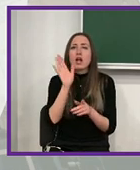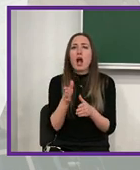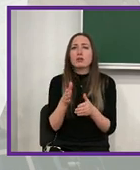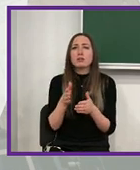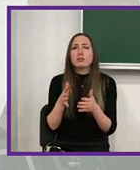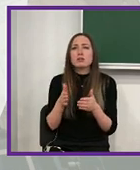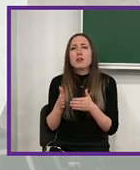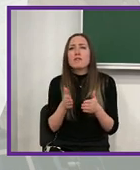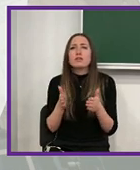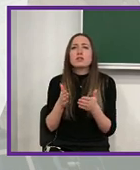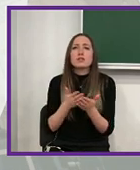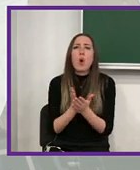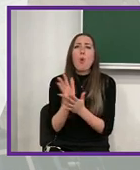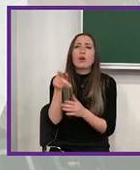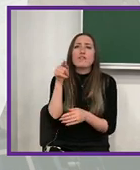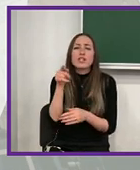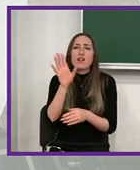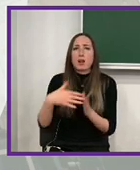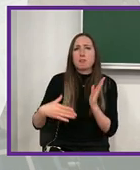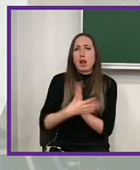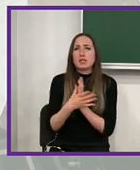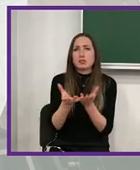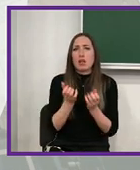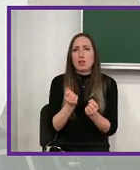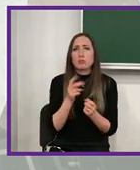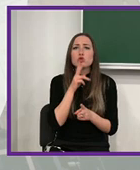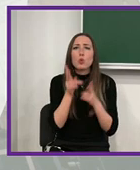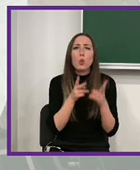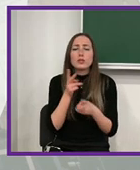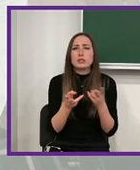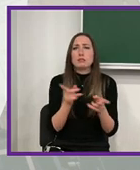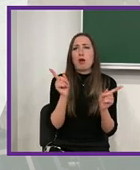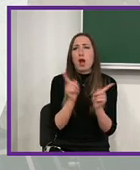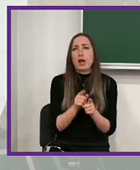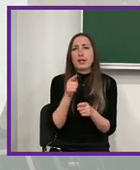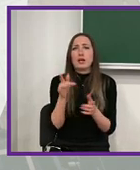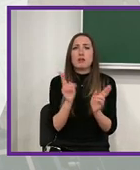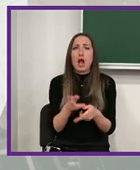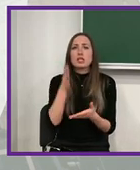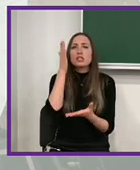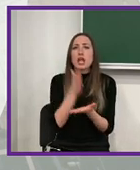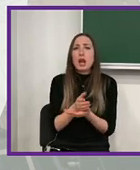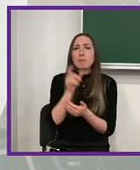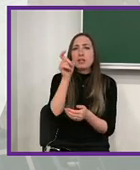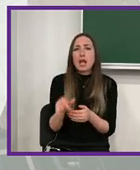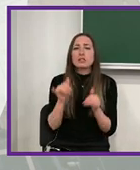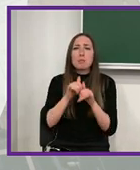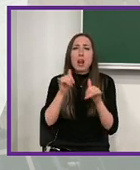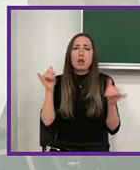grievances and complaints. They can act also as the medium to disseminate information about some important